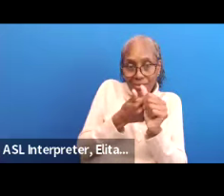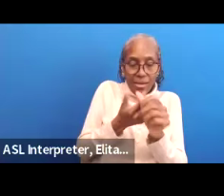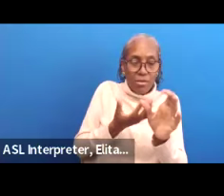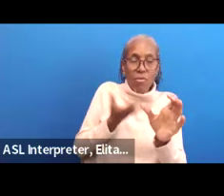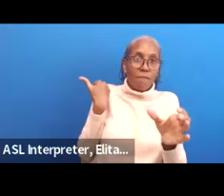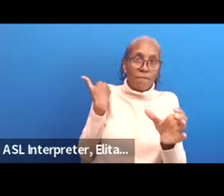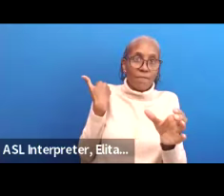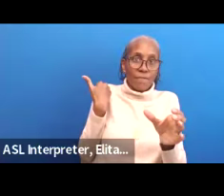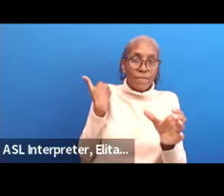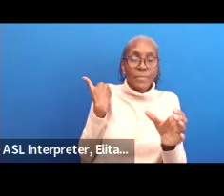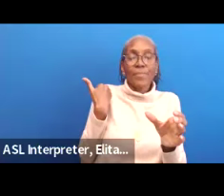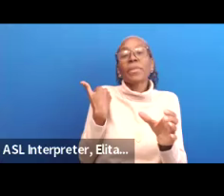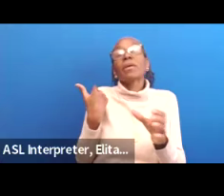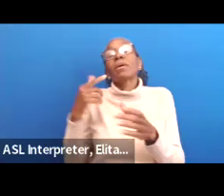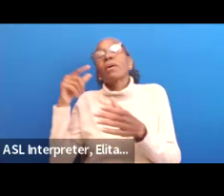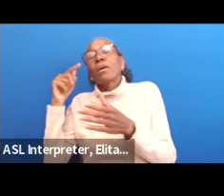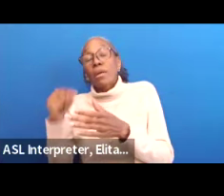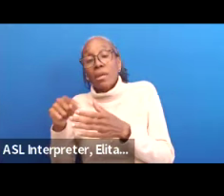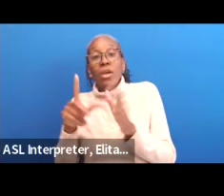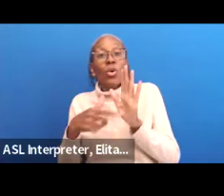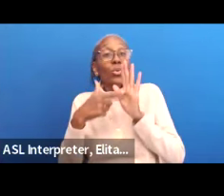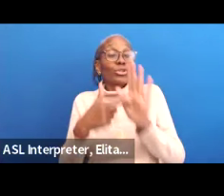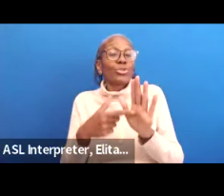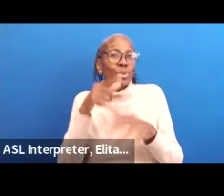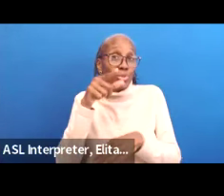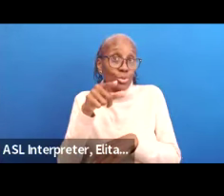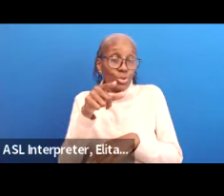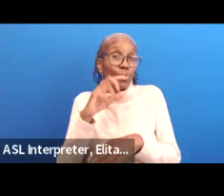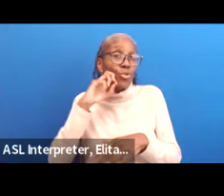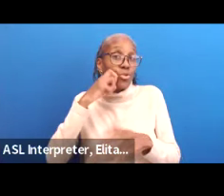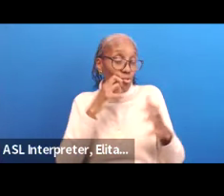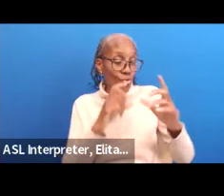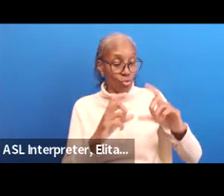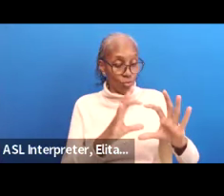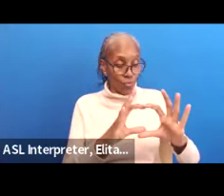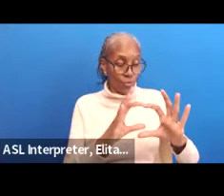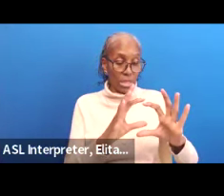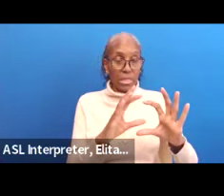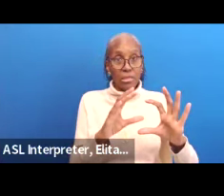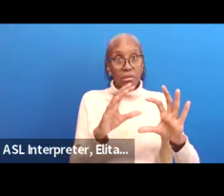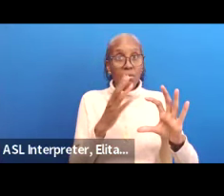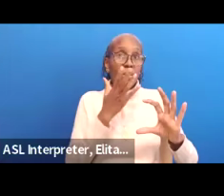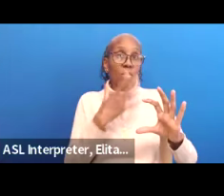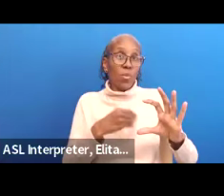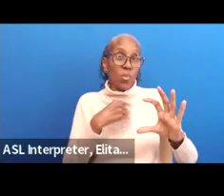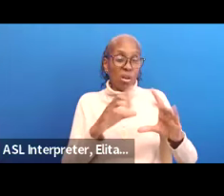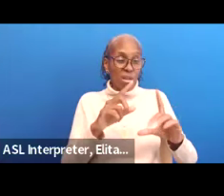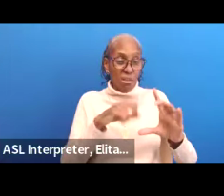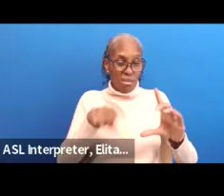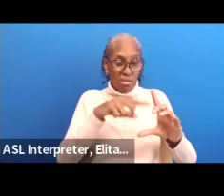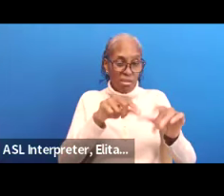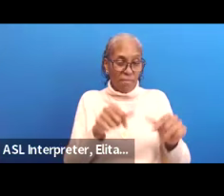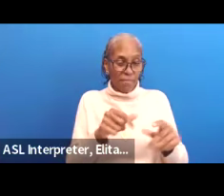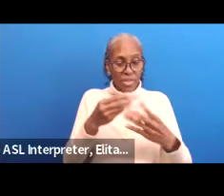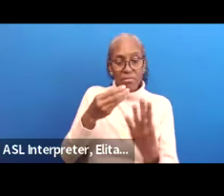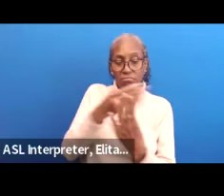spine. When we showed you the nerve sac in the other picture, that was the